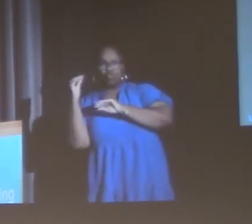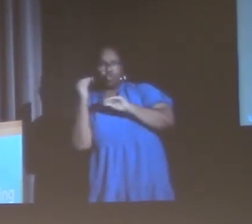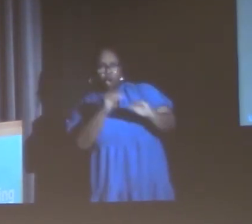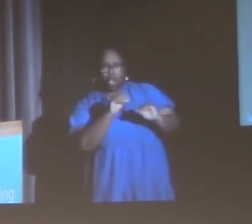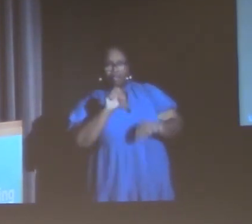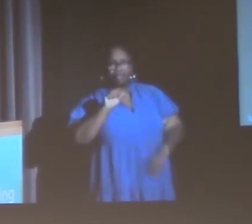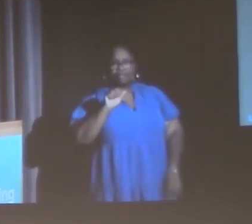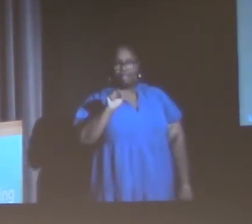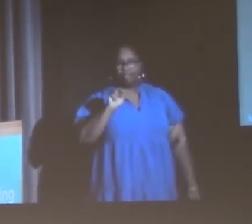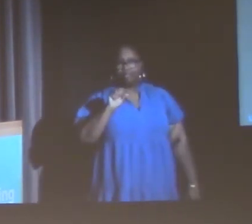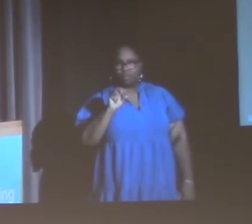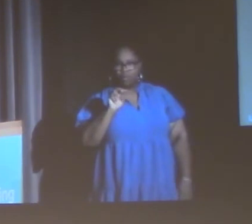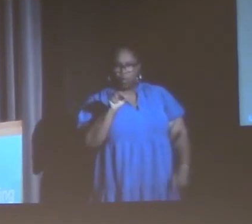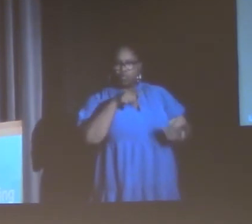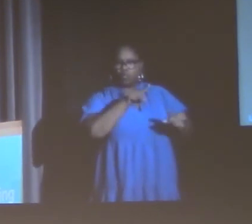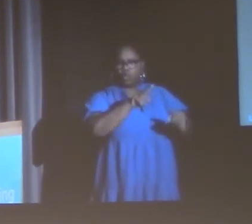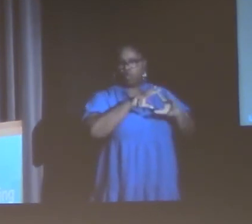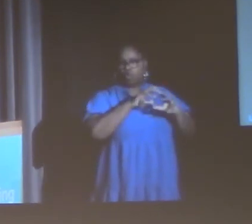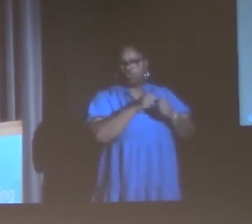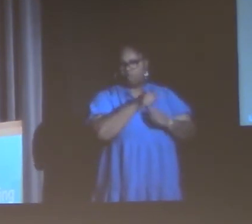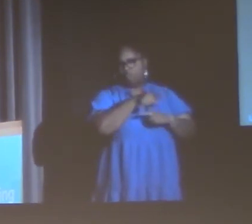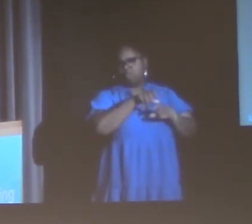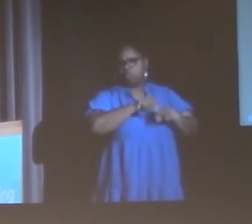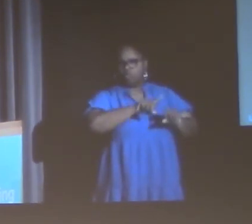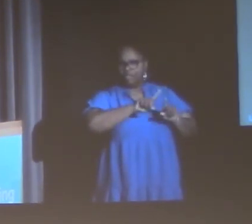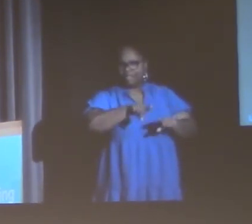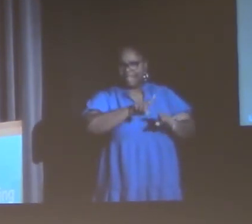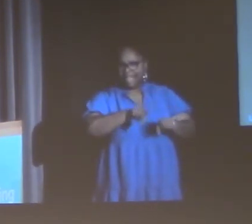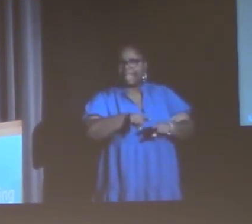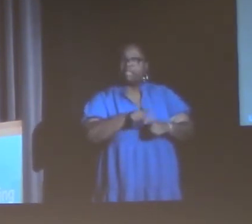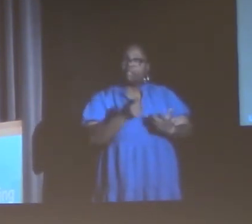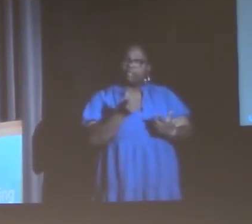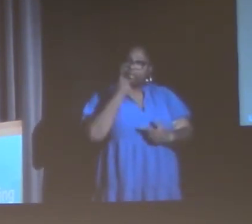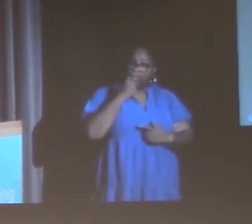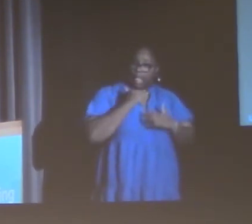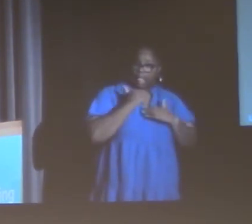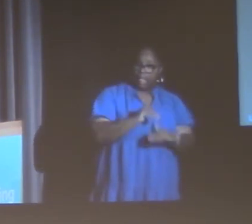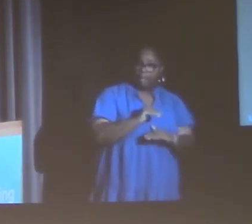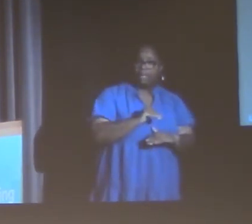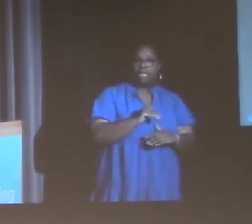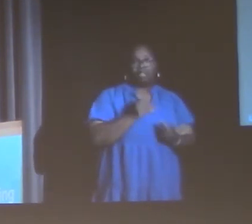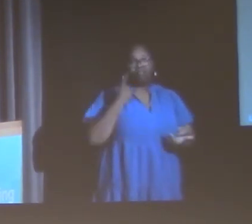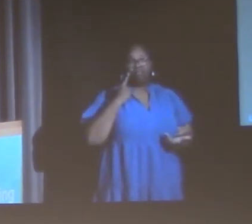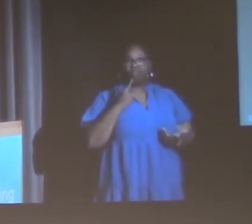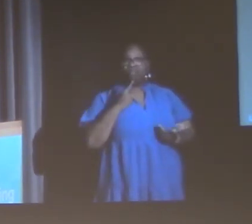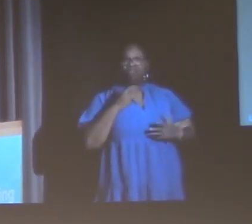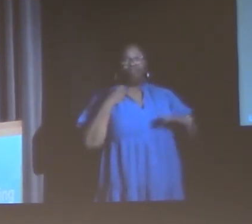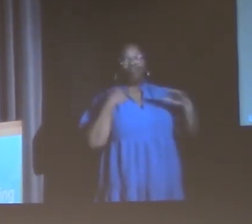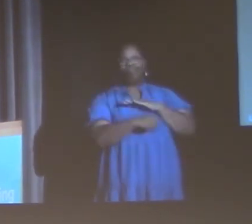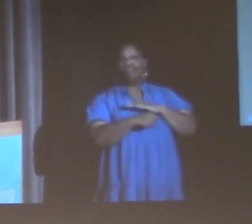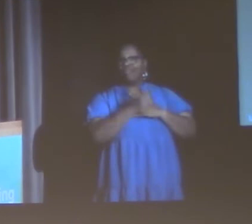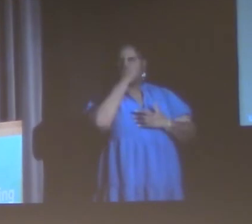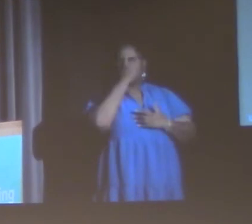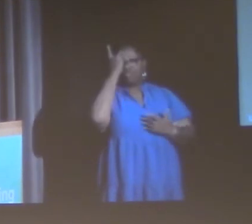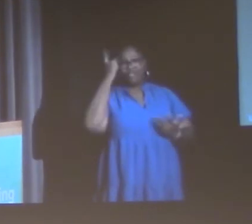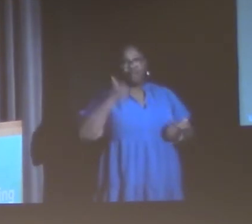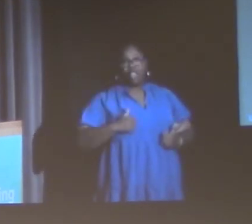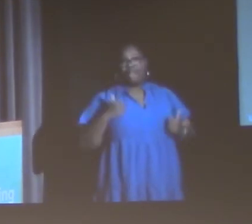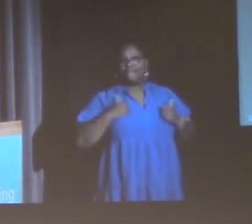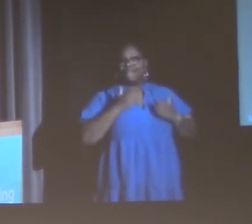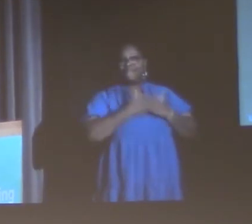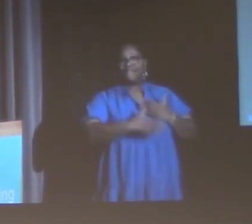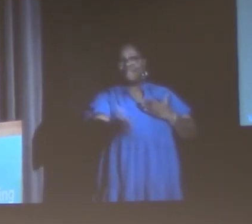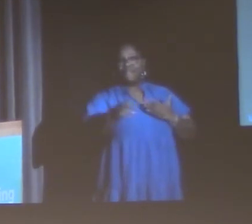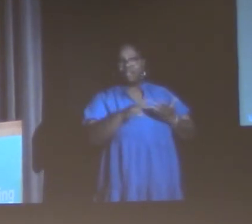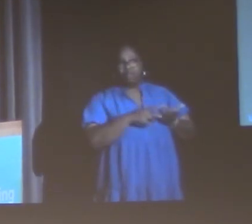was allowed to go to, you know, on a very limited basis, because as a lifer, He was told, oh, like you don't need